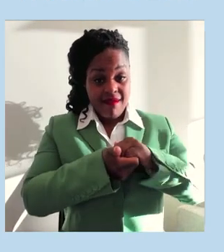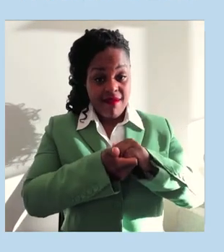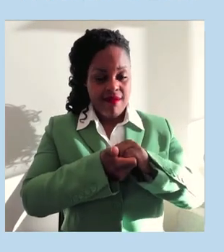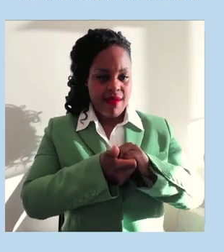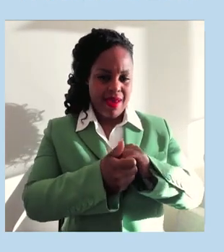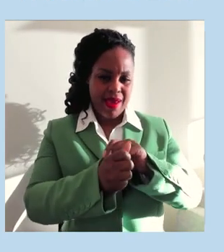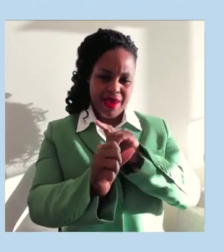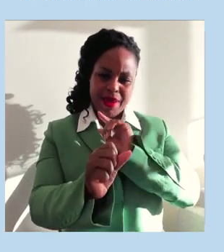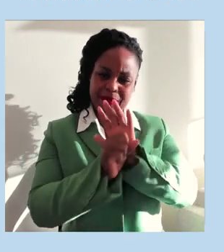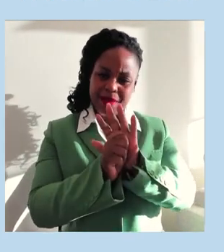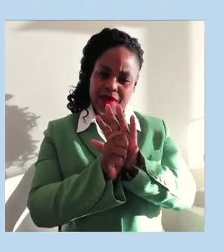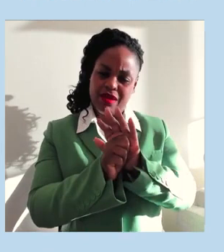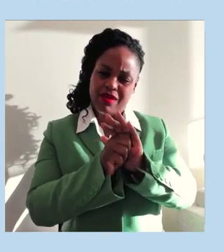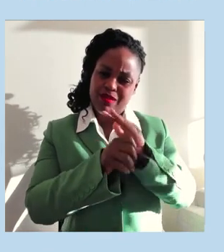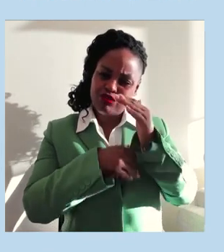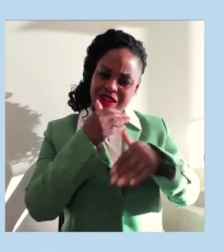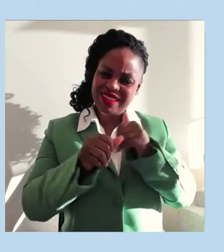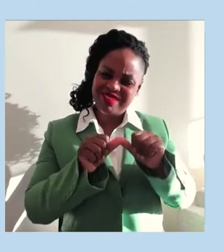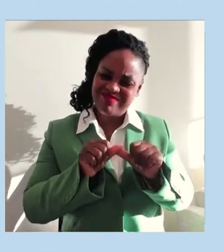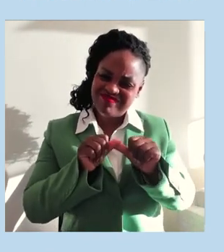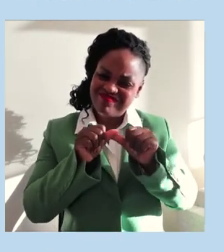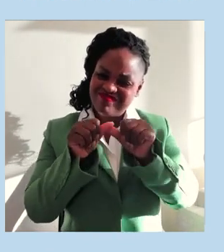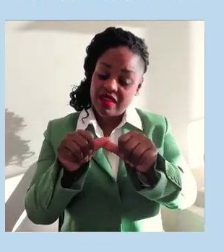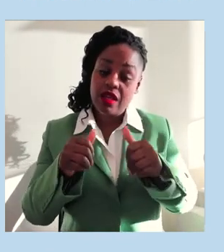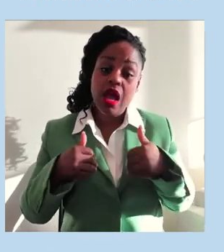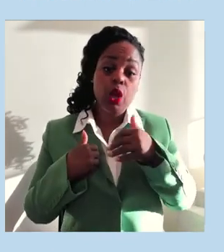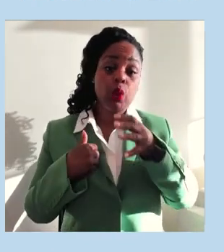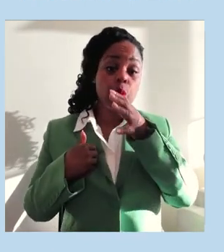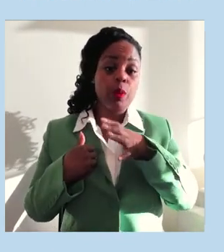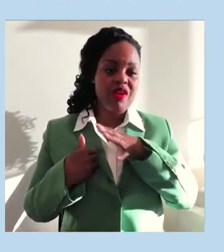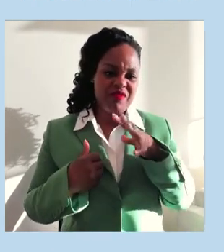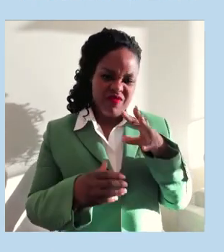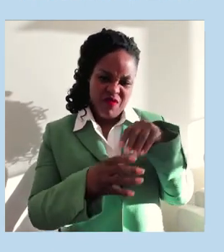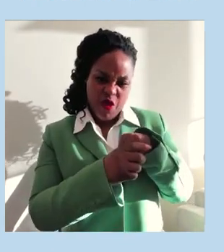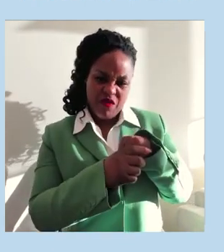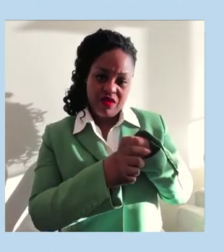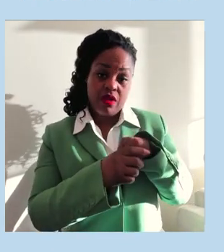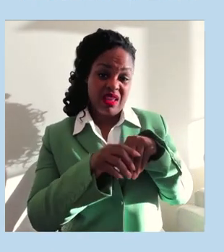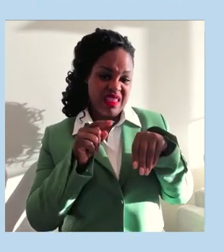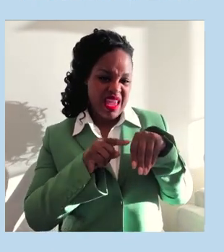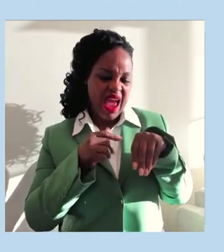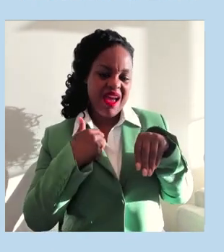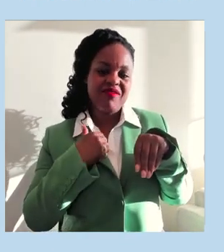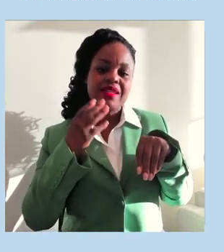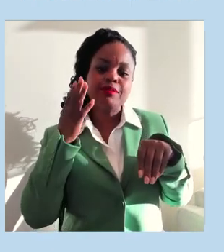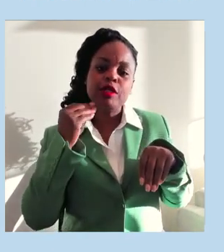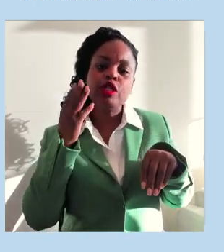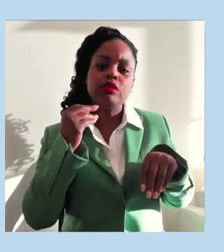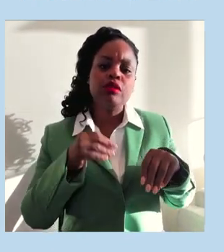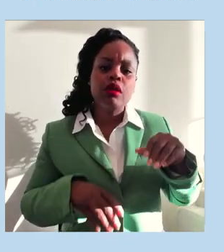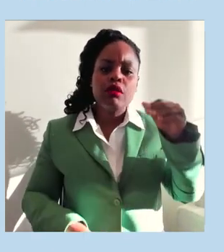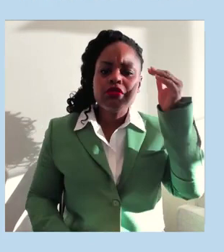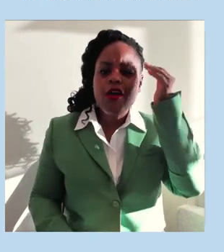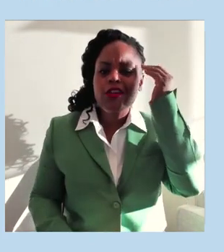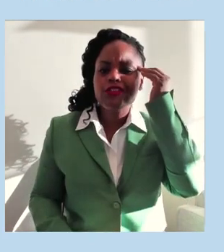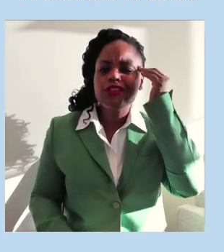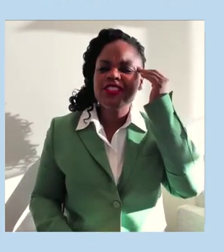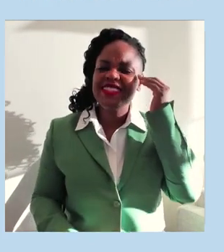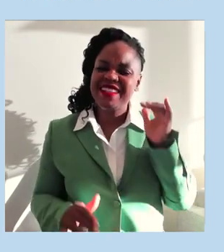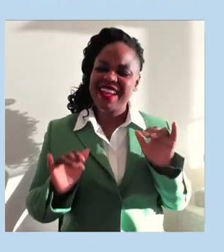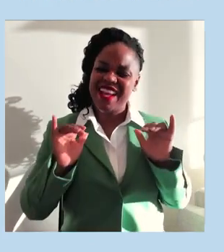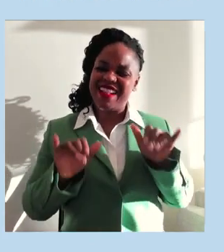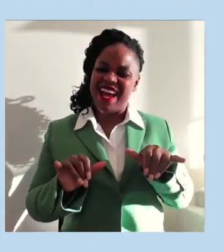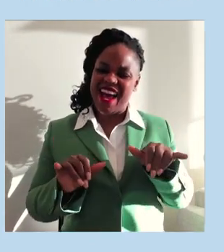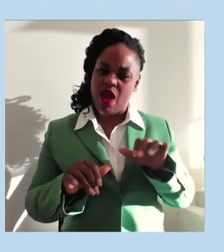their ideas, experience, knowledge, and perspectives are really integrated throughout programmatic policy and